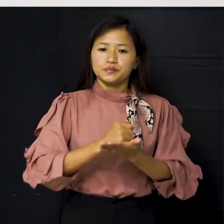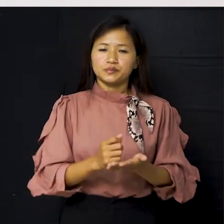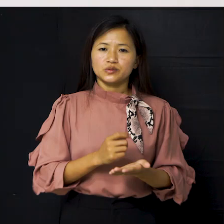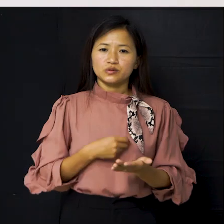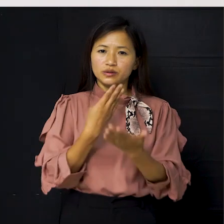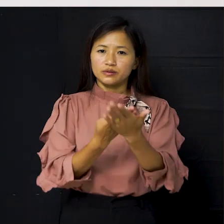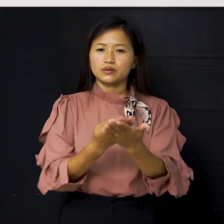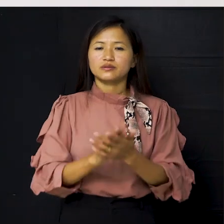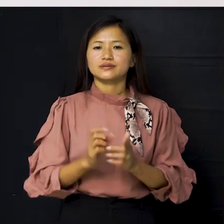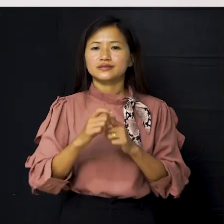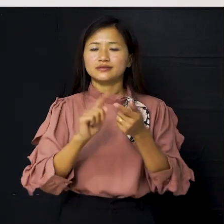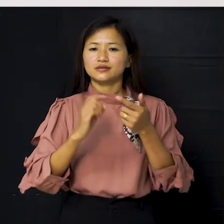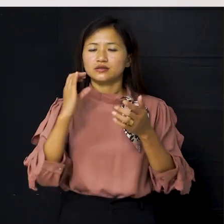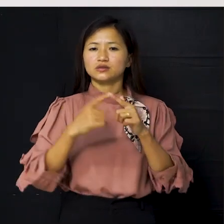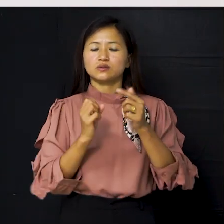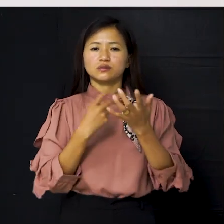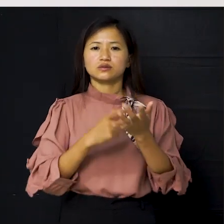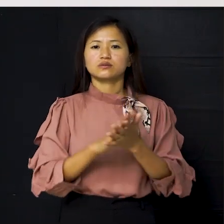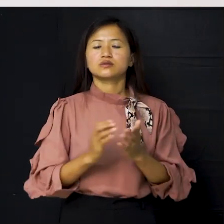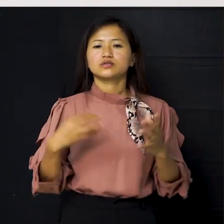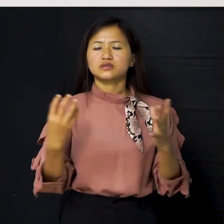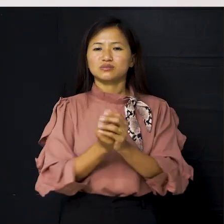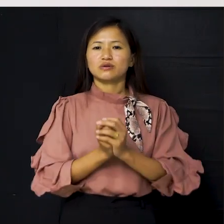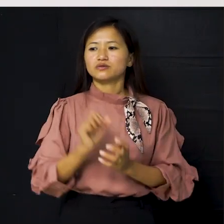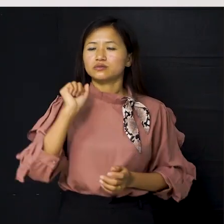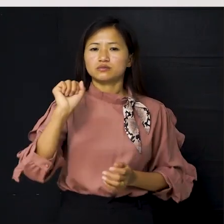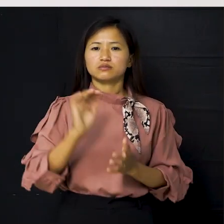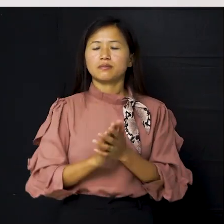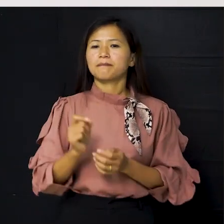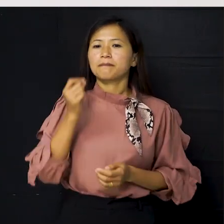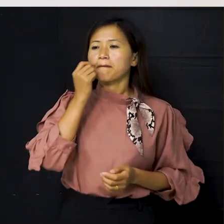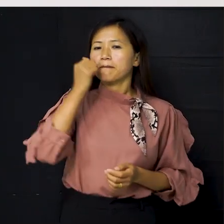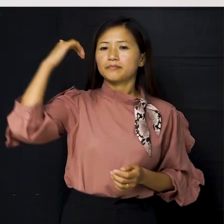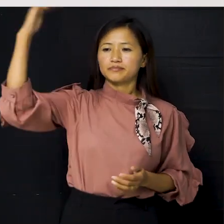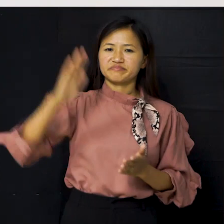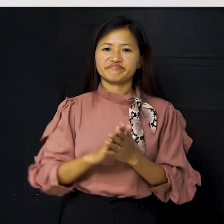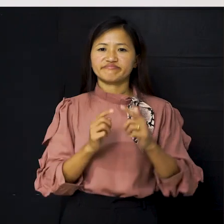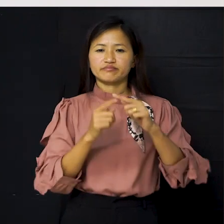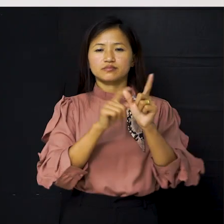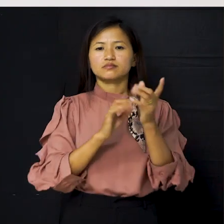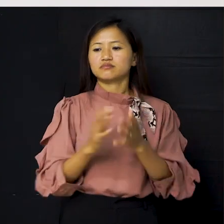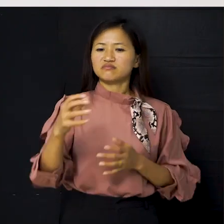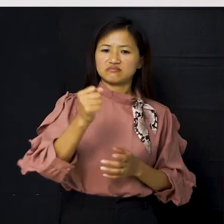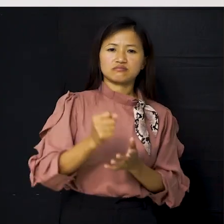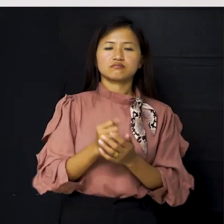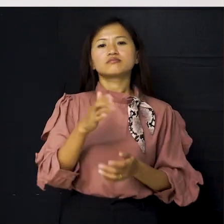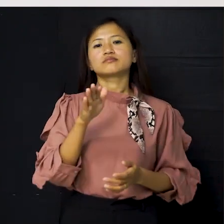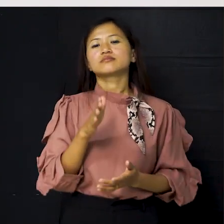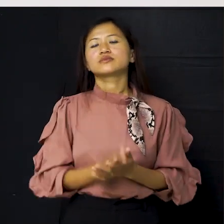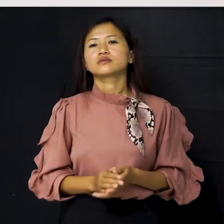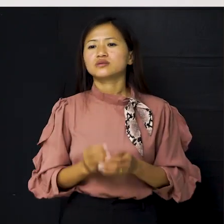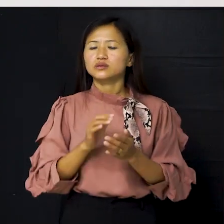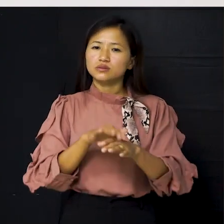a dictatorship type of government. So his own men, they did not like that type of control, and slowly